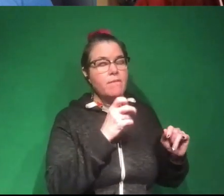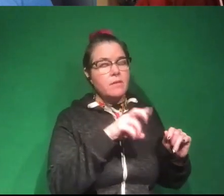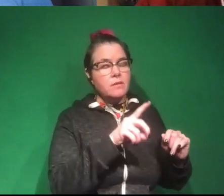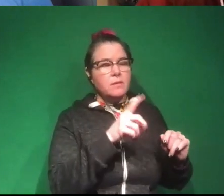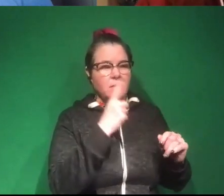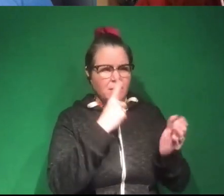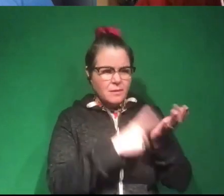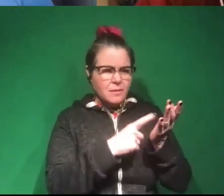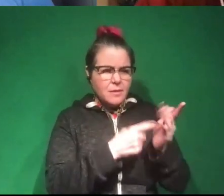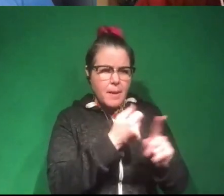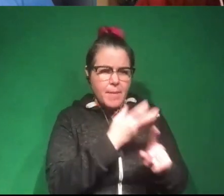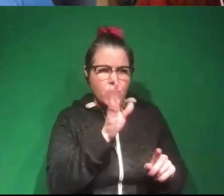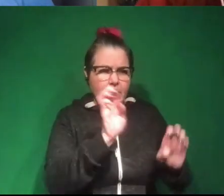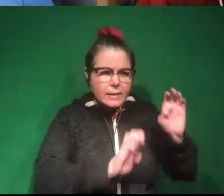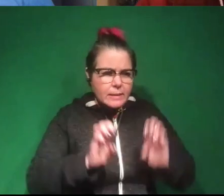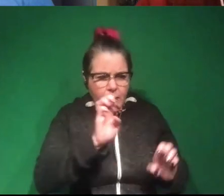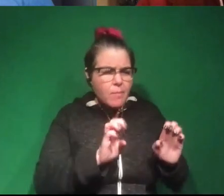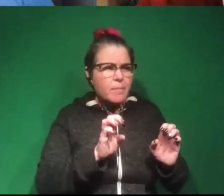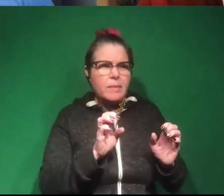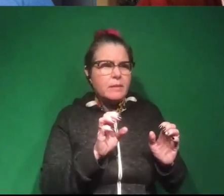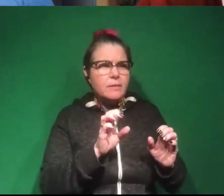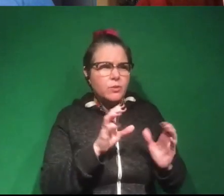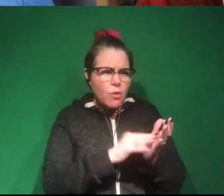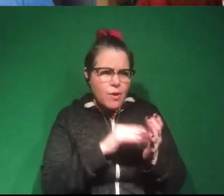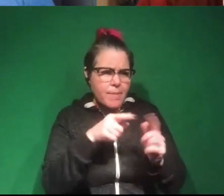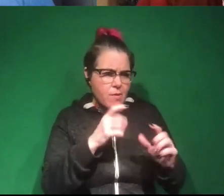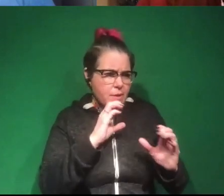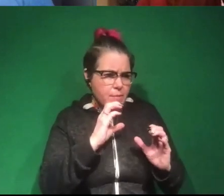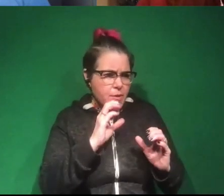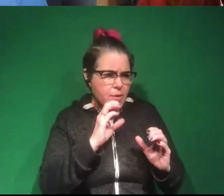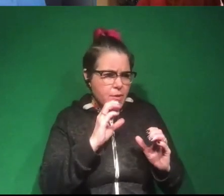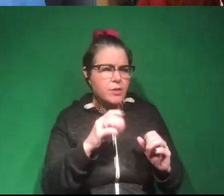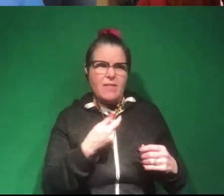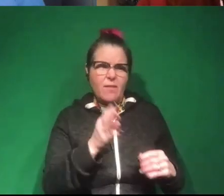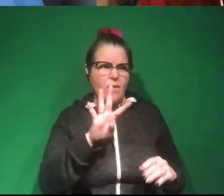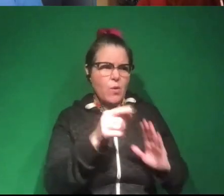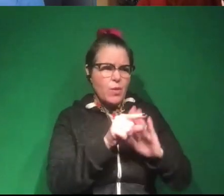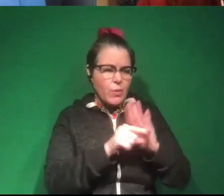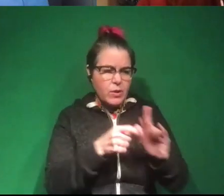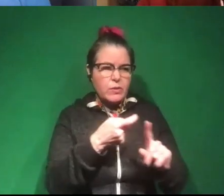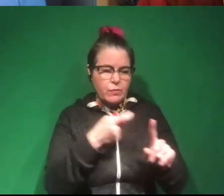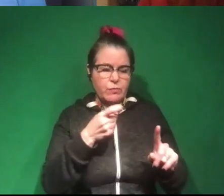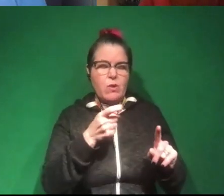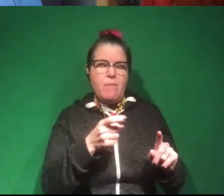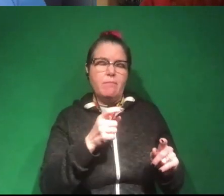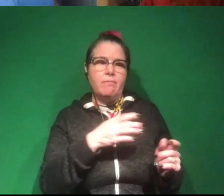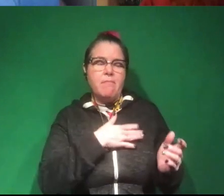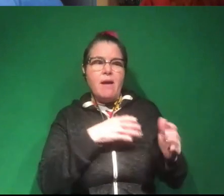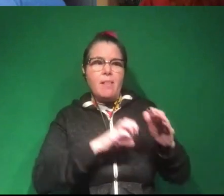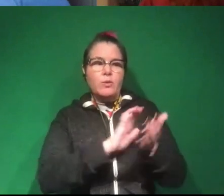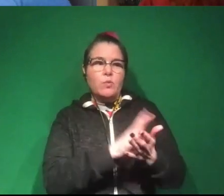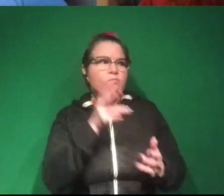of the experiments you have done to learn about the communication of ants? I have several fourth graders from the Merrifield team listening, and they would love to hear